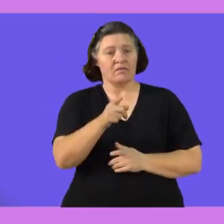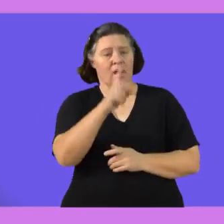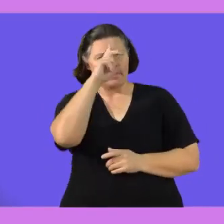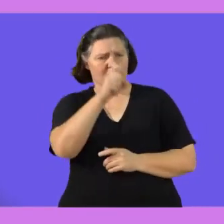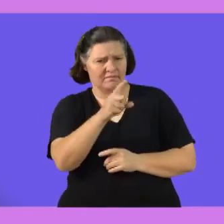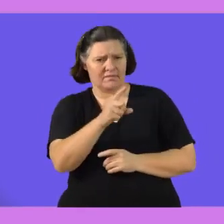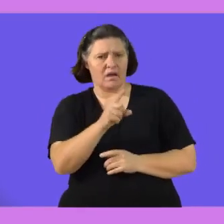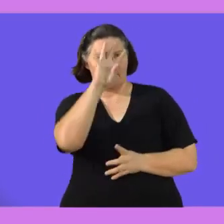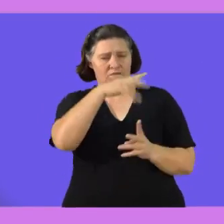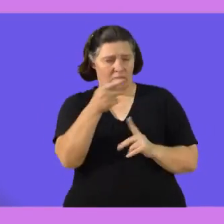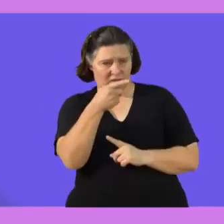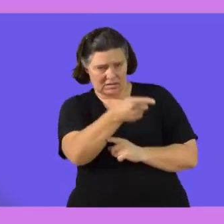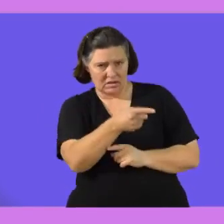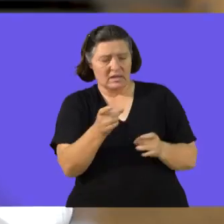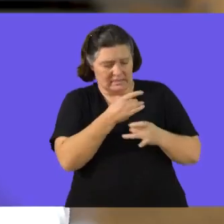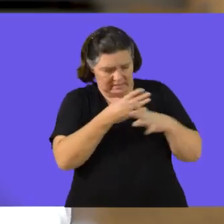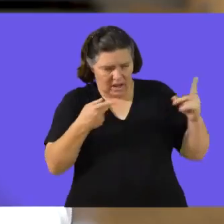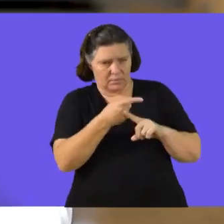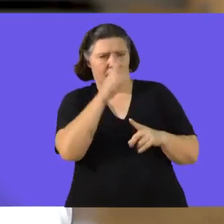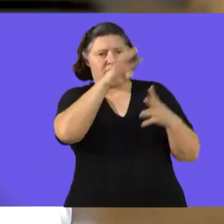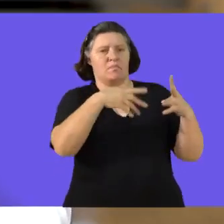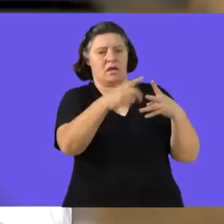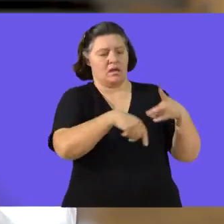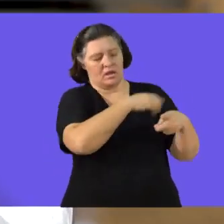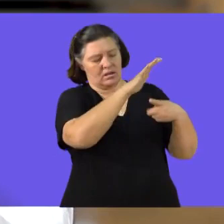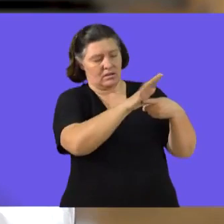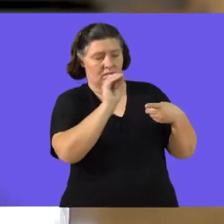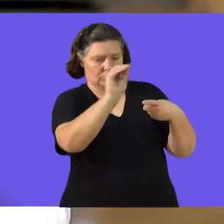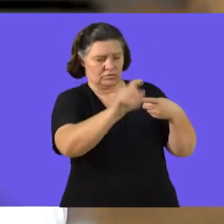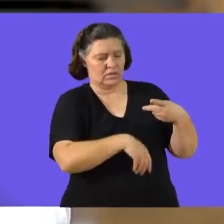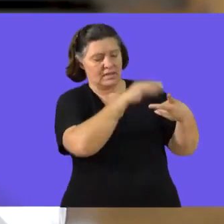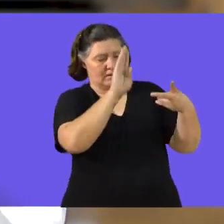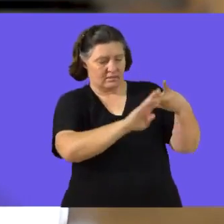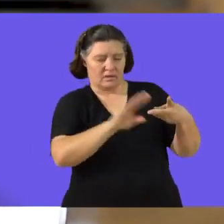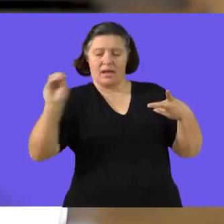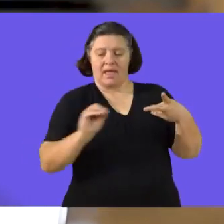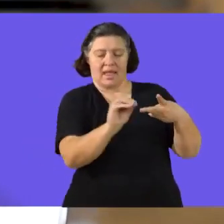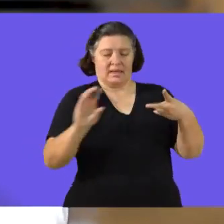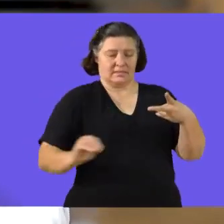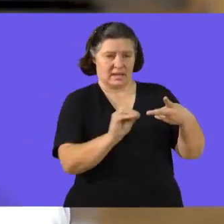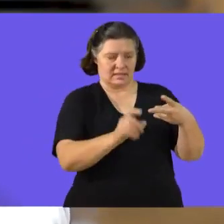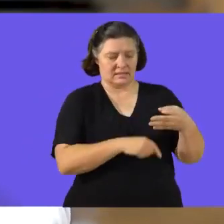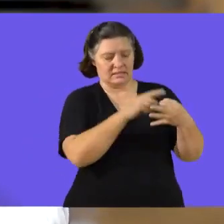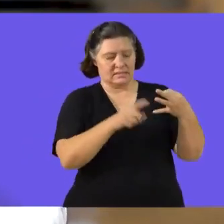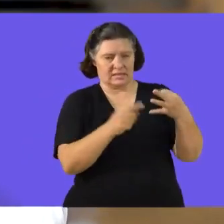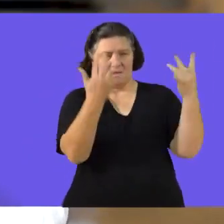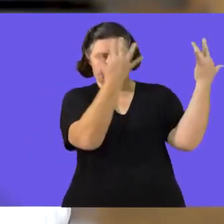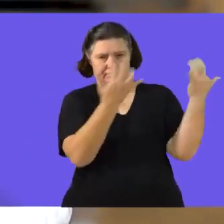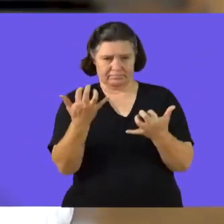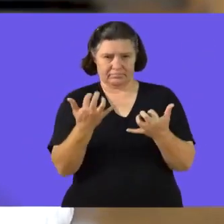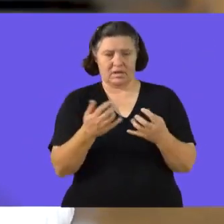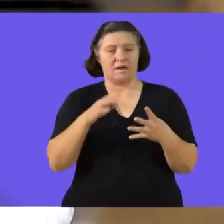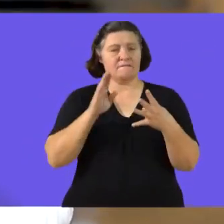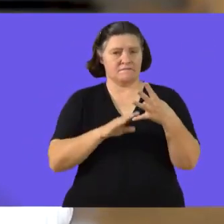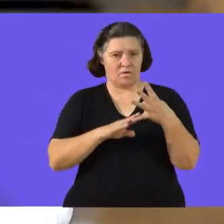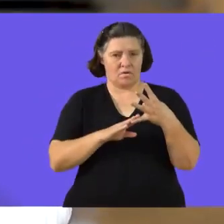believe whenever there's a formula involved, start with your formula. Step 2, you substitute into that formula. Step 3, you simplify.